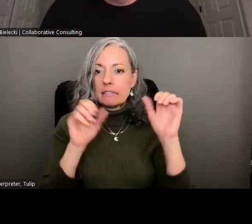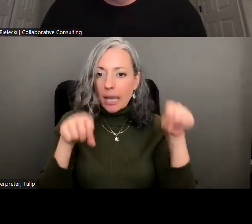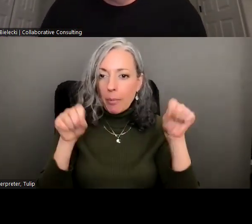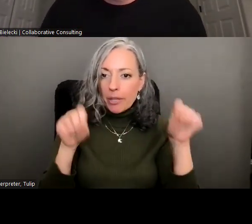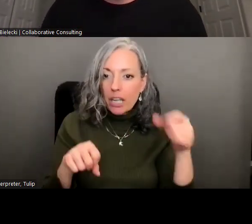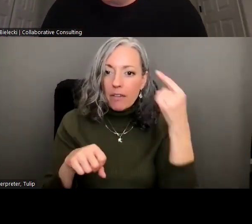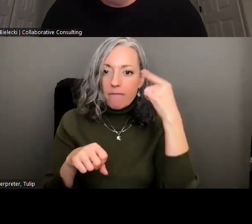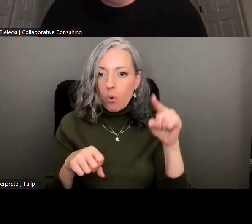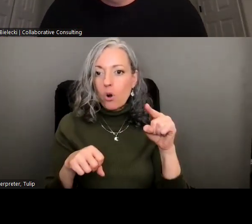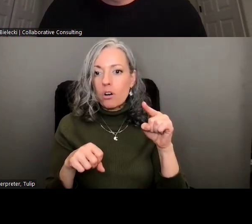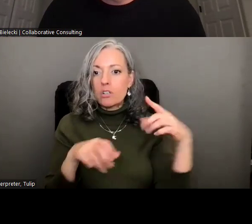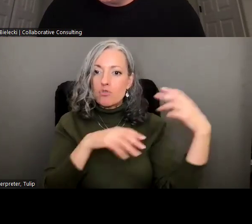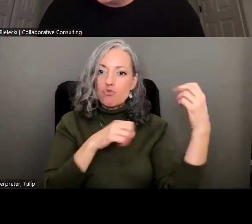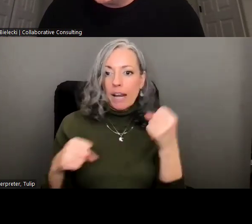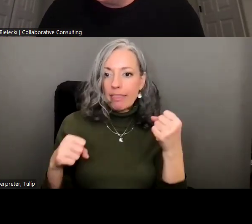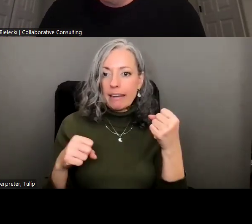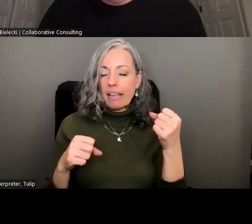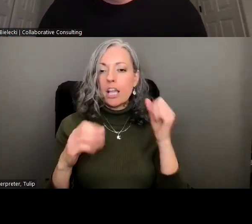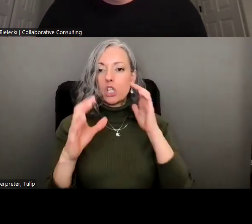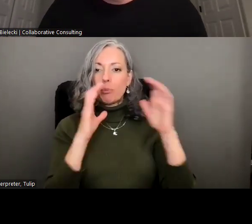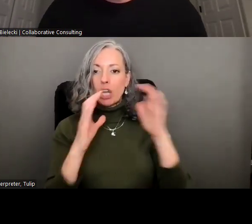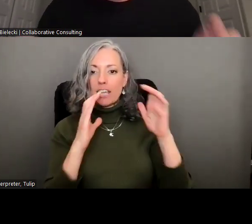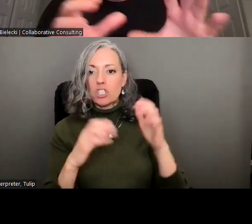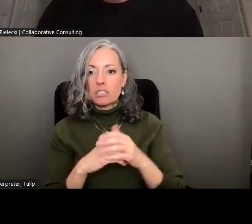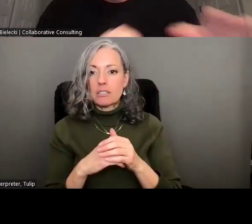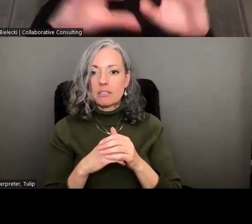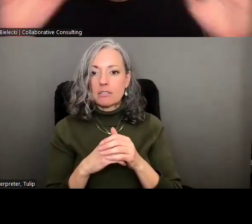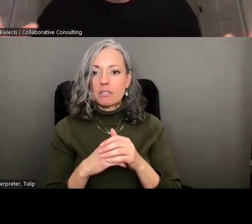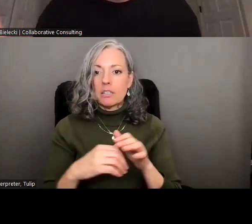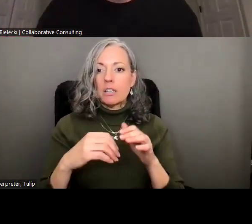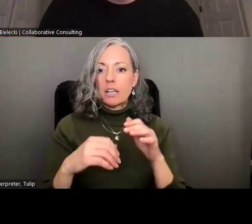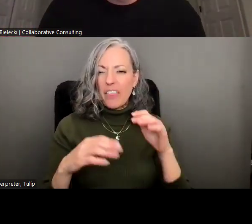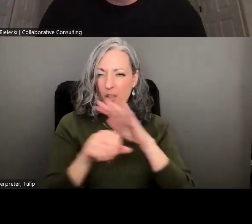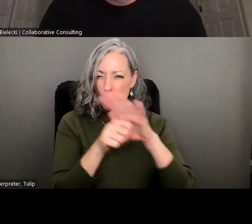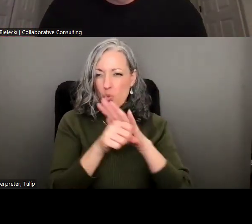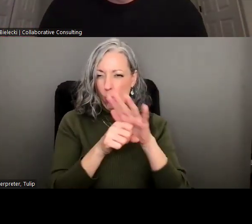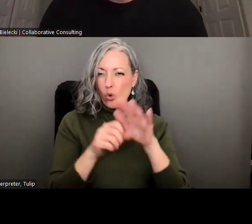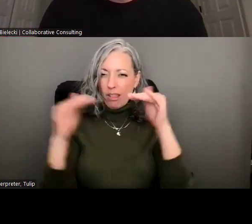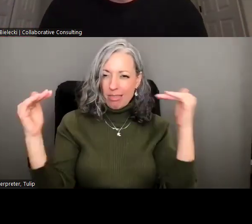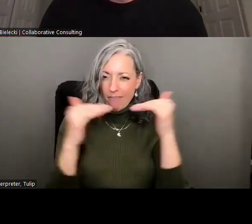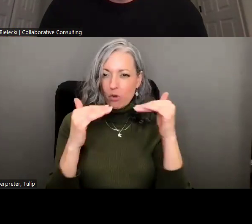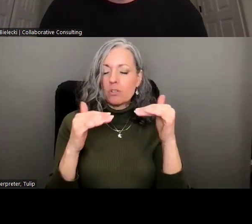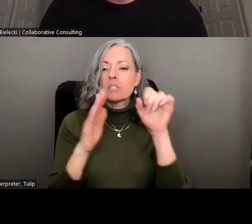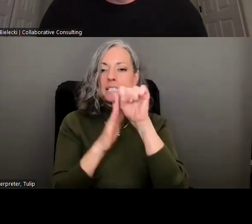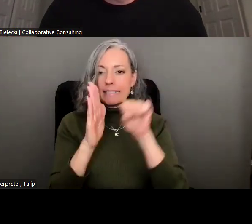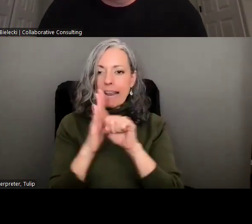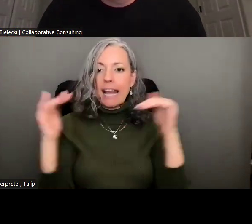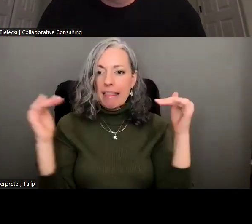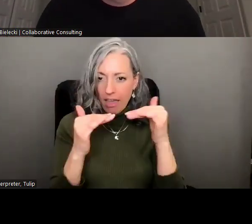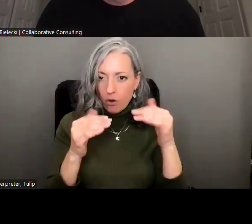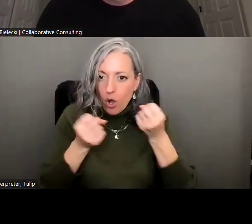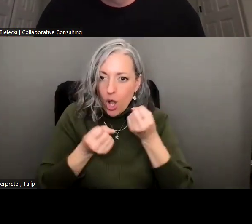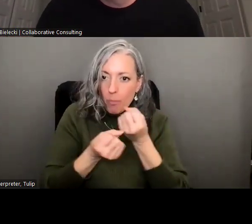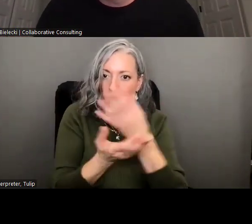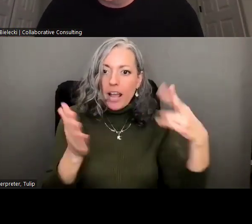for strengthening communications at the local level and at the state level, providing